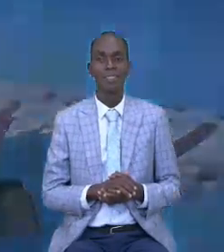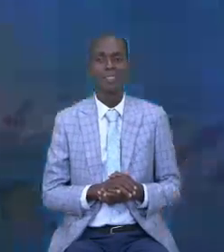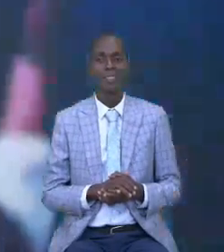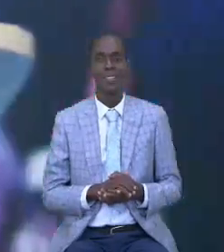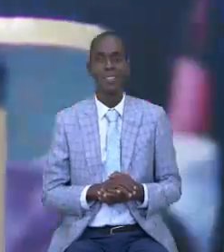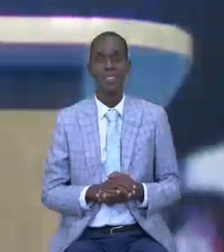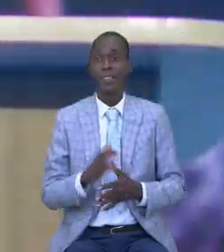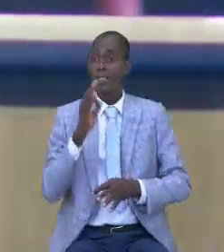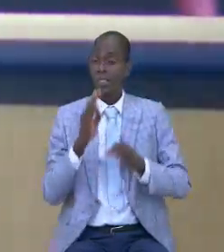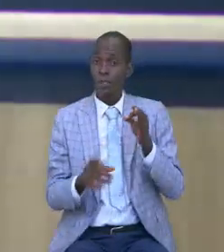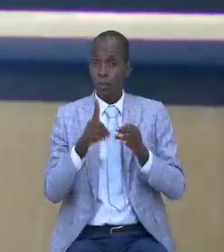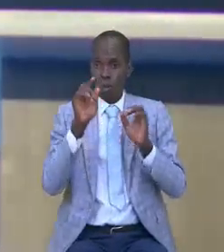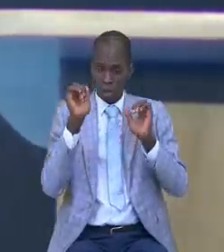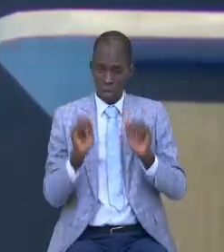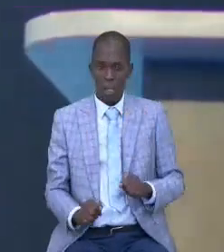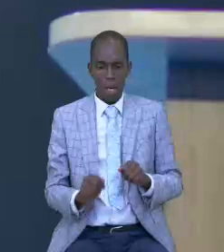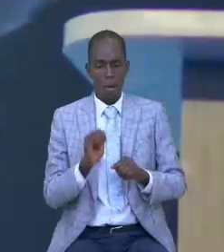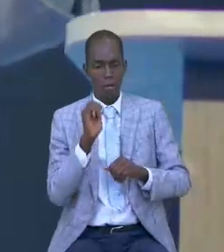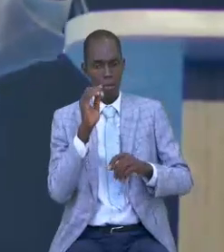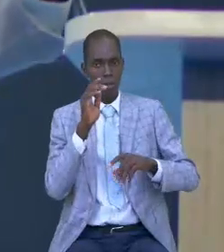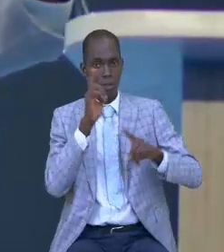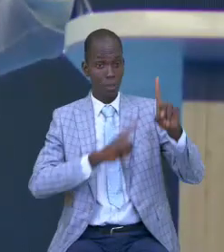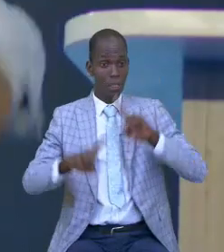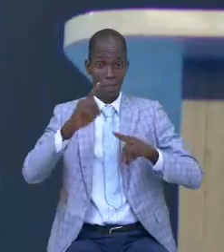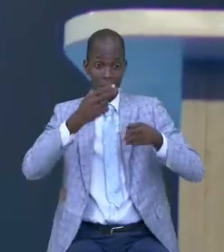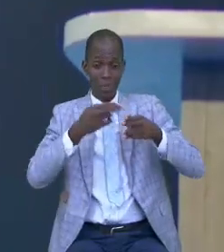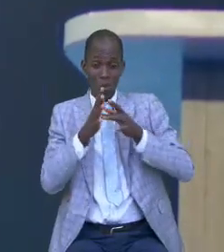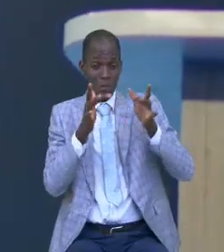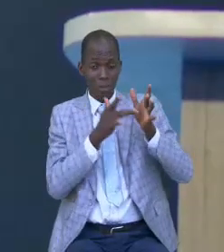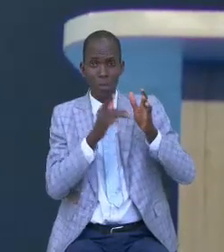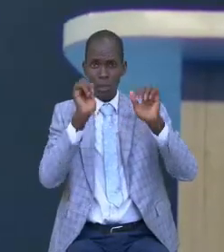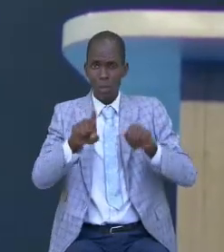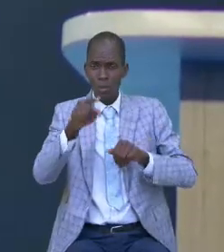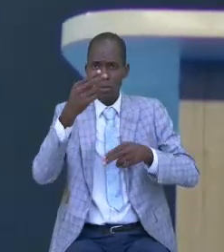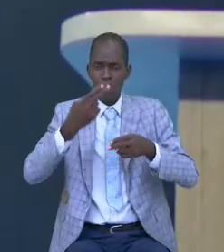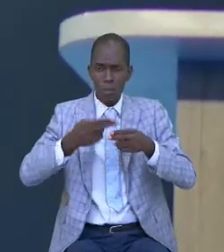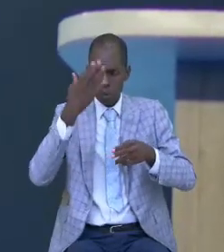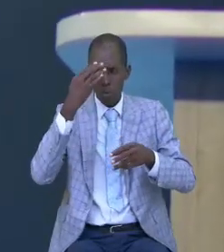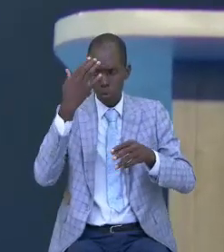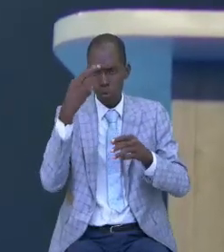If you can pronounce the name, finish. Can you pronounce the name?